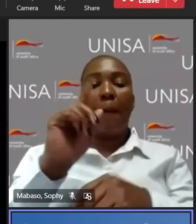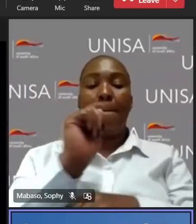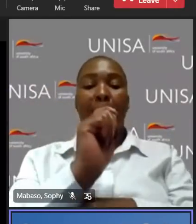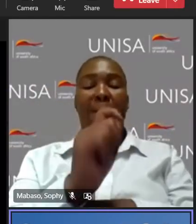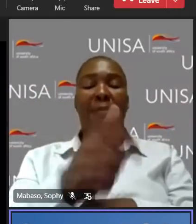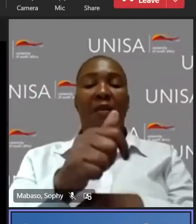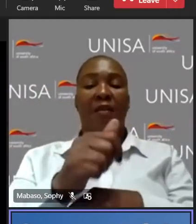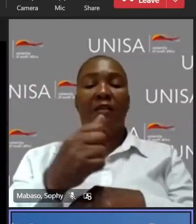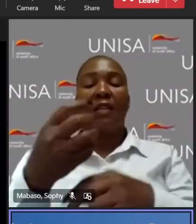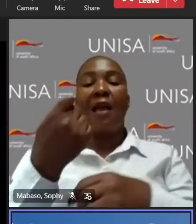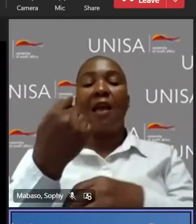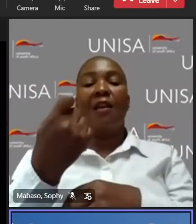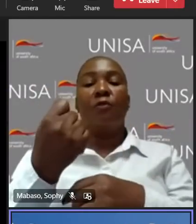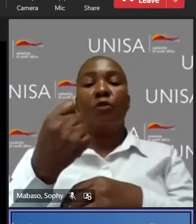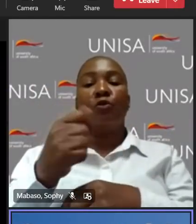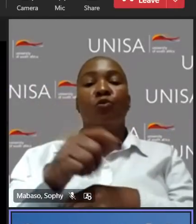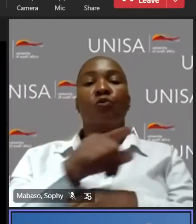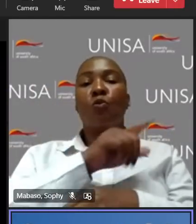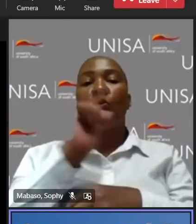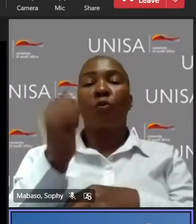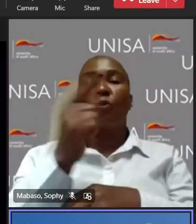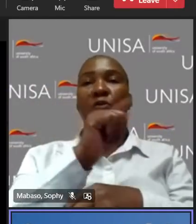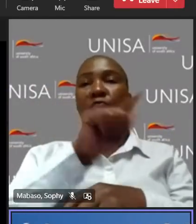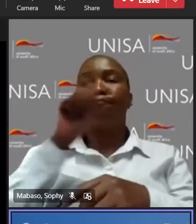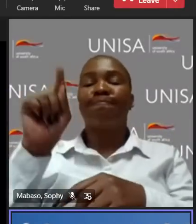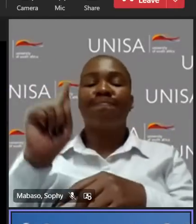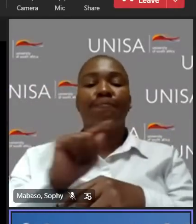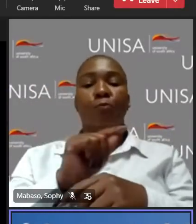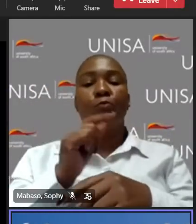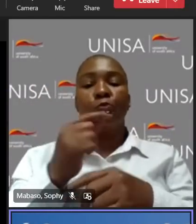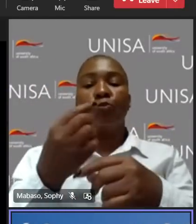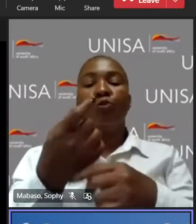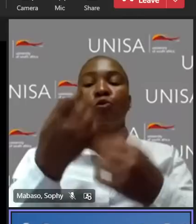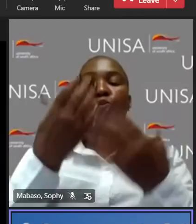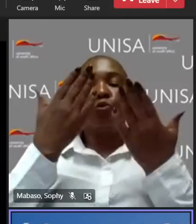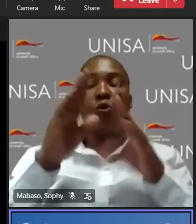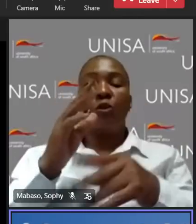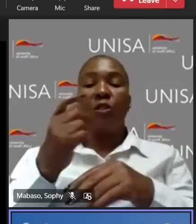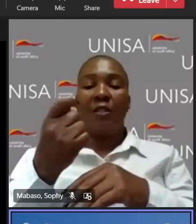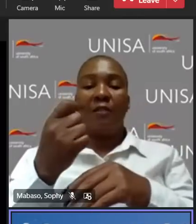the allowances to students and also the refunds.